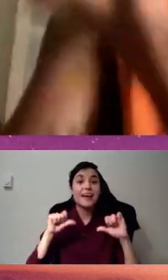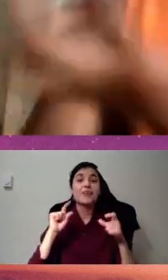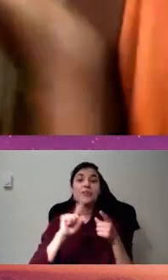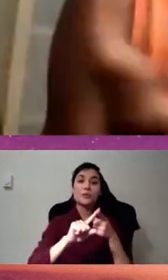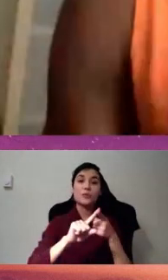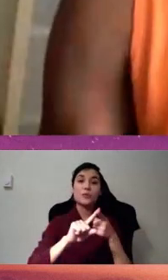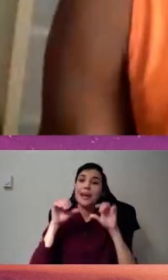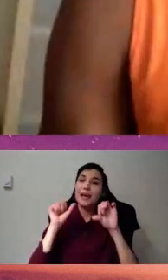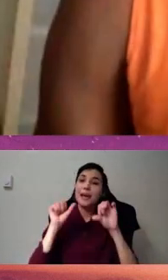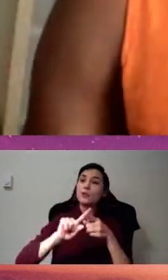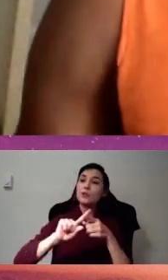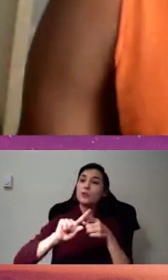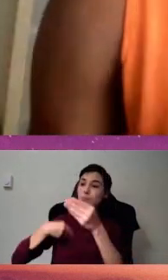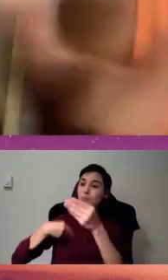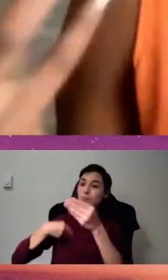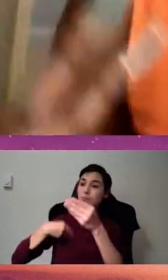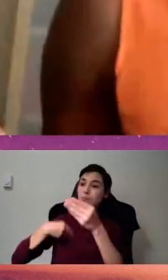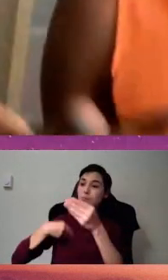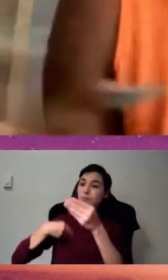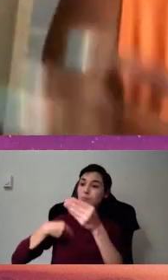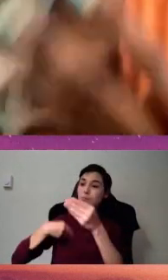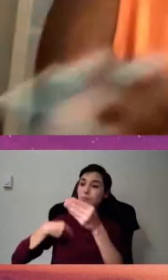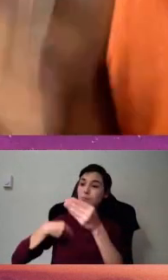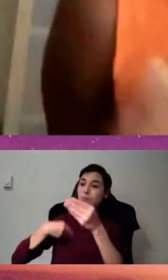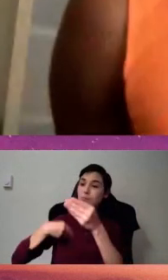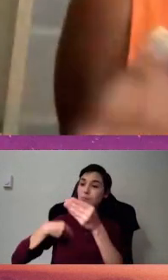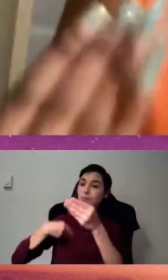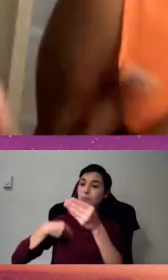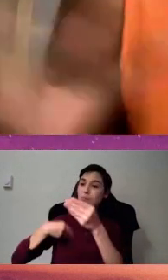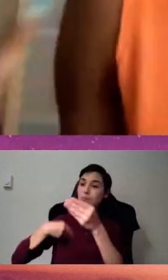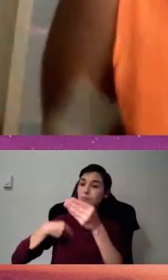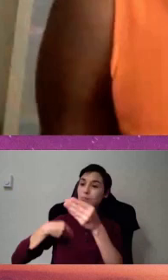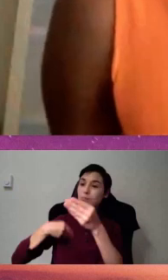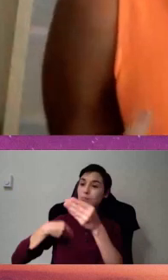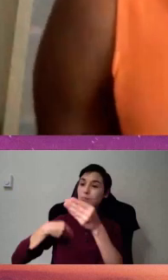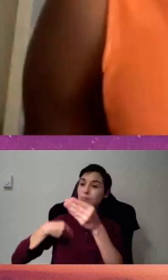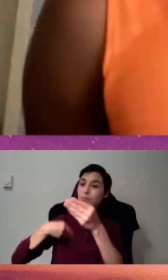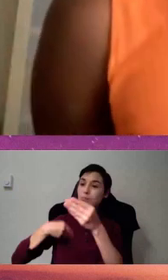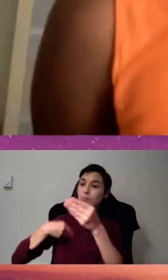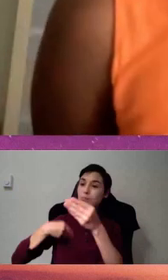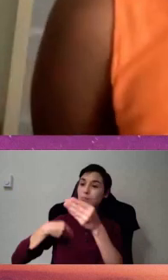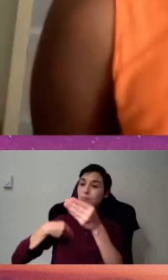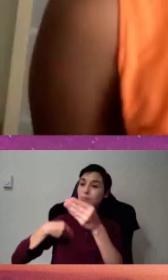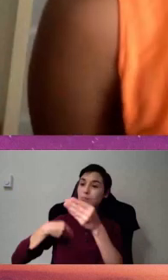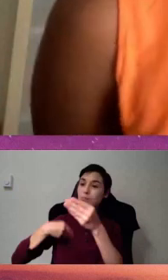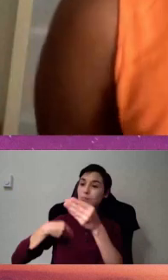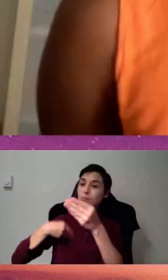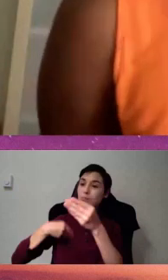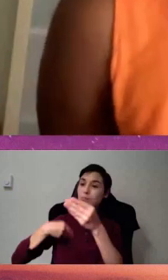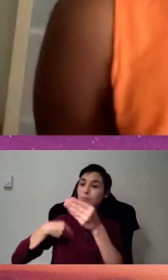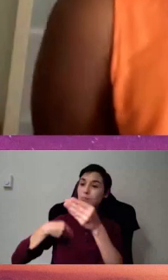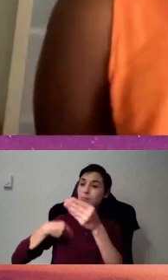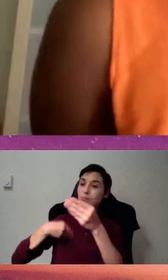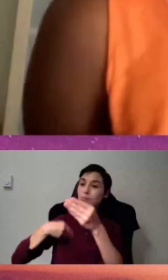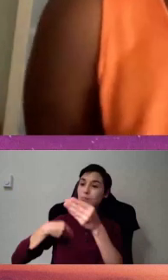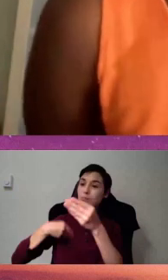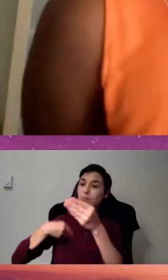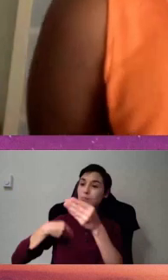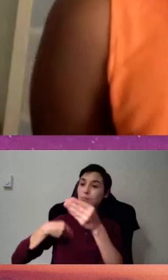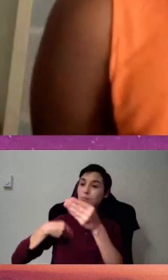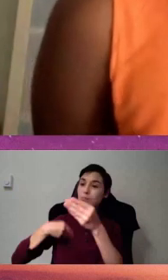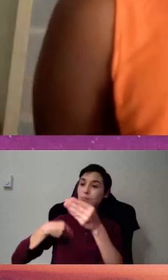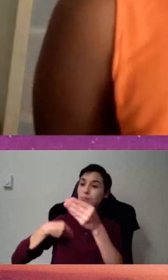actually tangible for them to work with. Because when I think about what was passed down to me, it wasn't much. And so they're teaching me that time's a